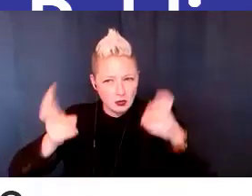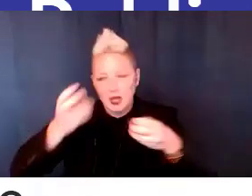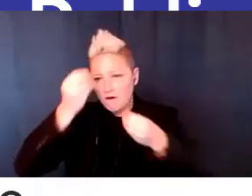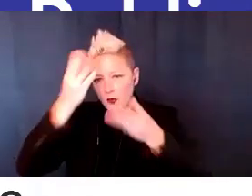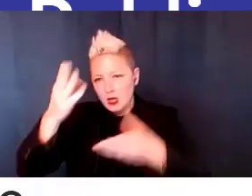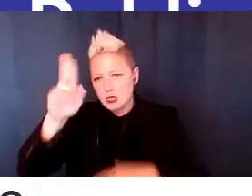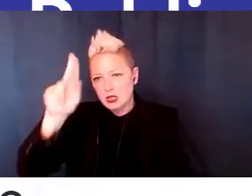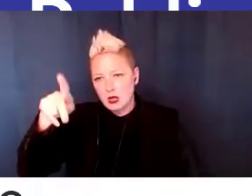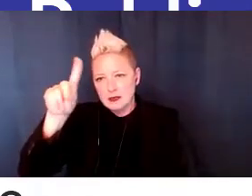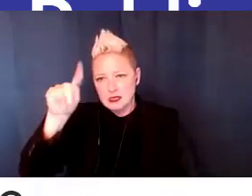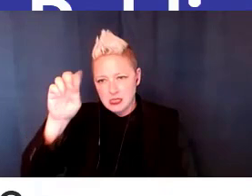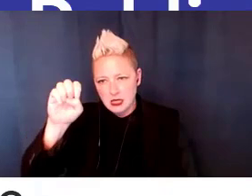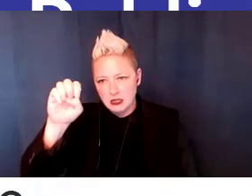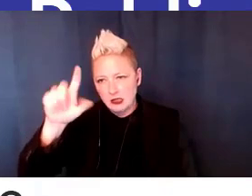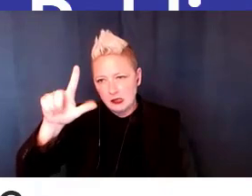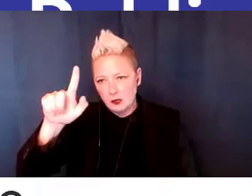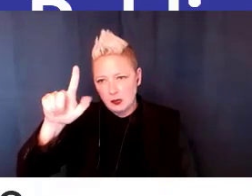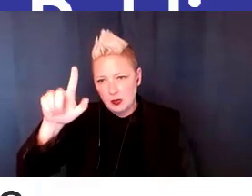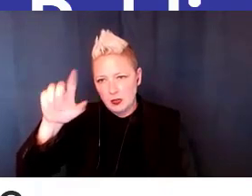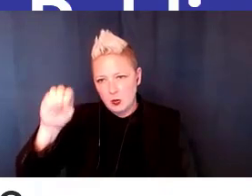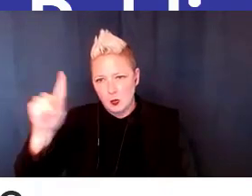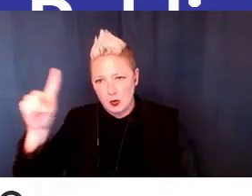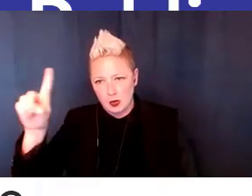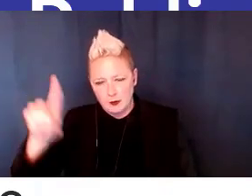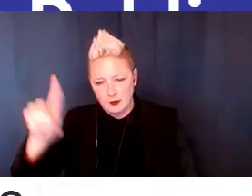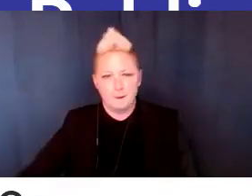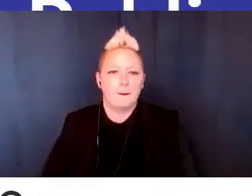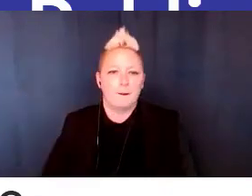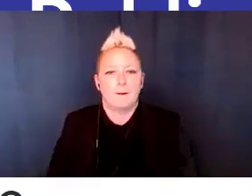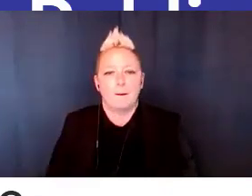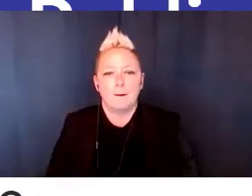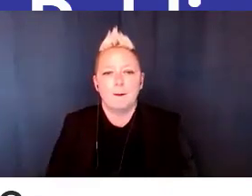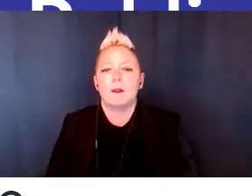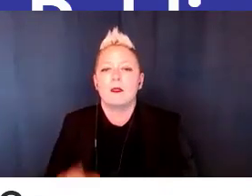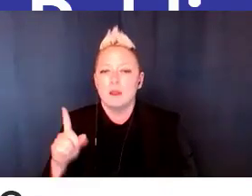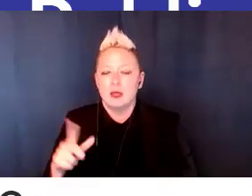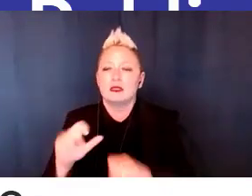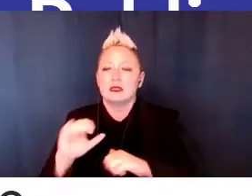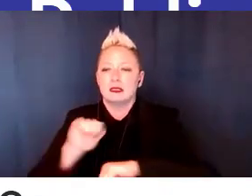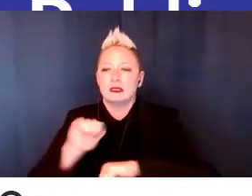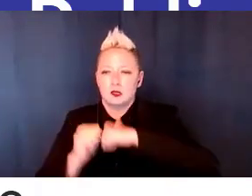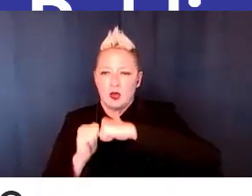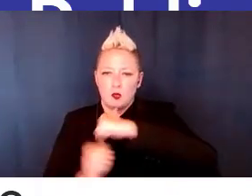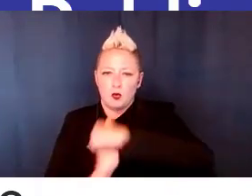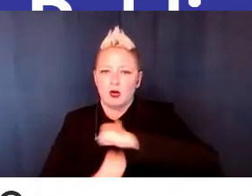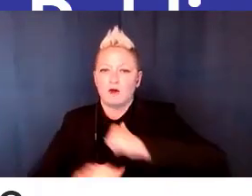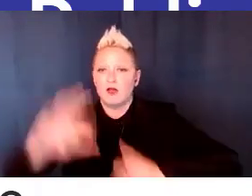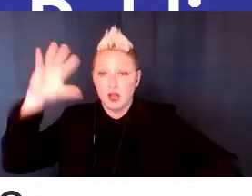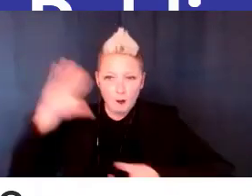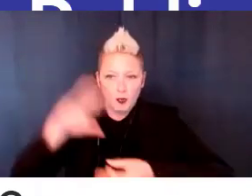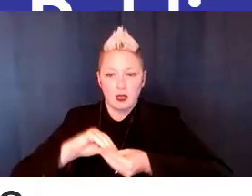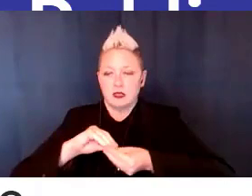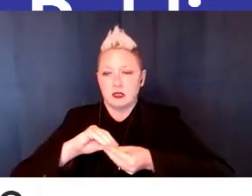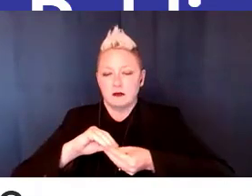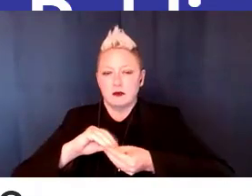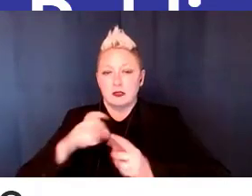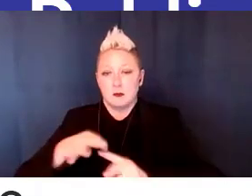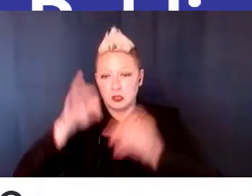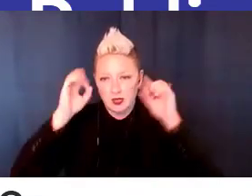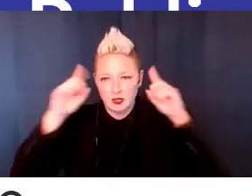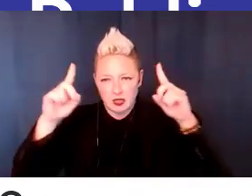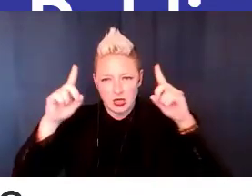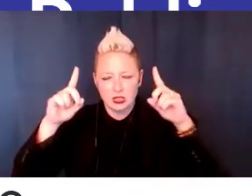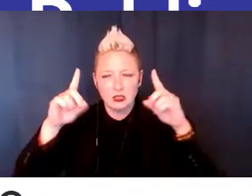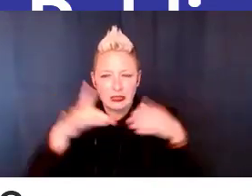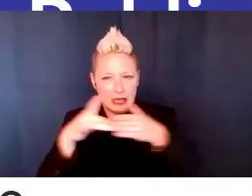2101. This latter bulletin sets the groundwork for the comprehensive special education framework guidance, which we are